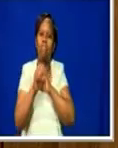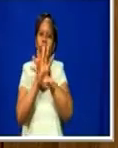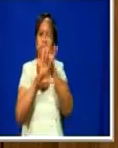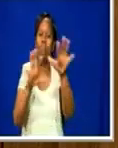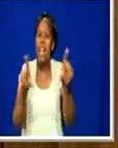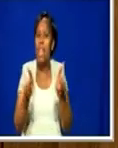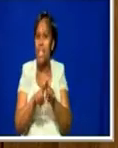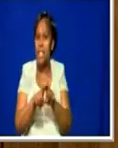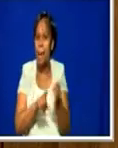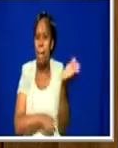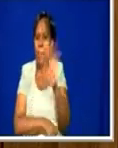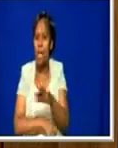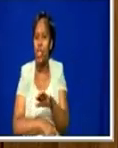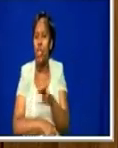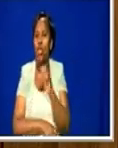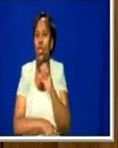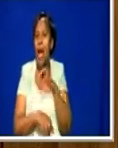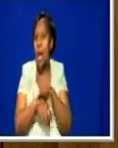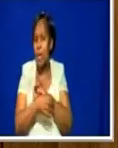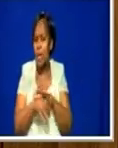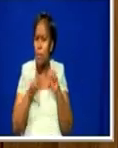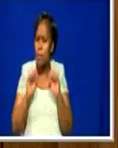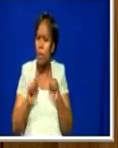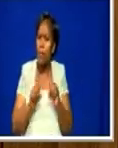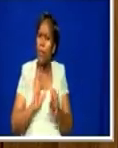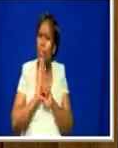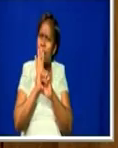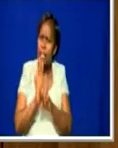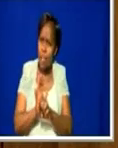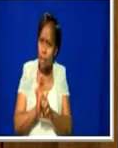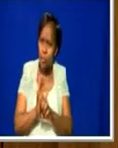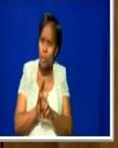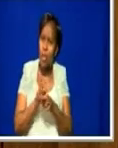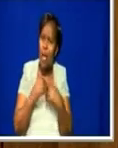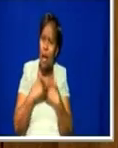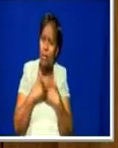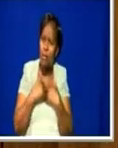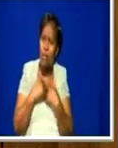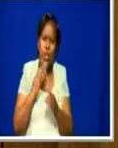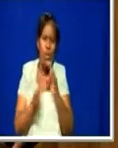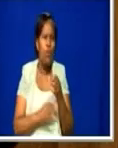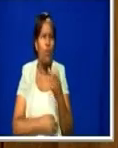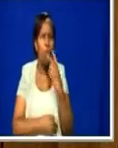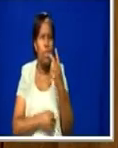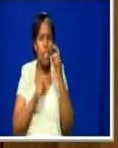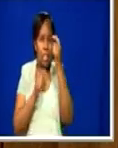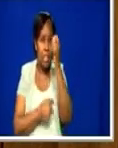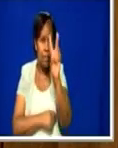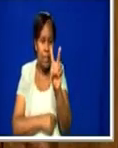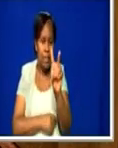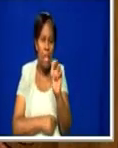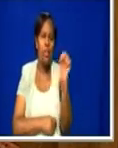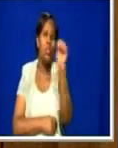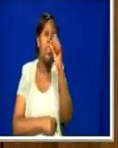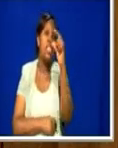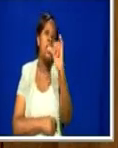same signals back to Earth To land. so that people can be able to get, for example, like now, maybe if you are watching a television programs, there are those signals